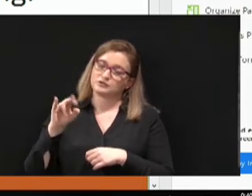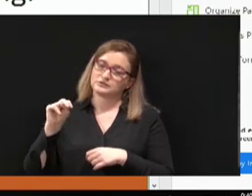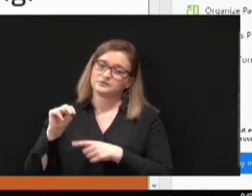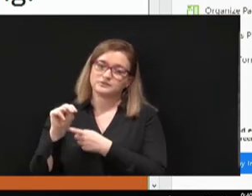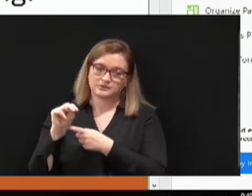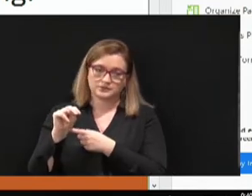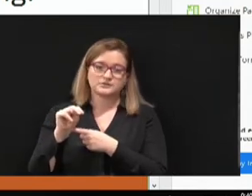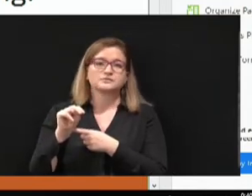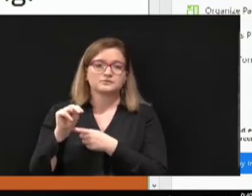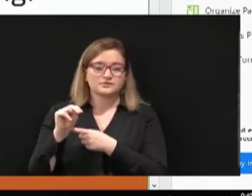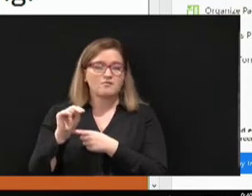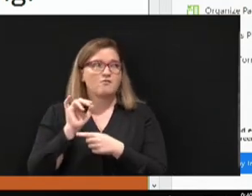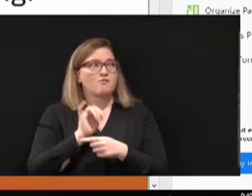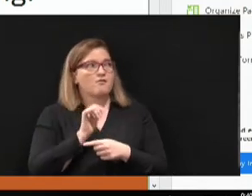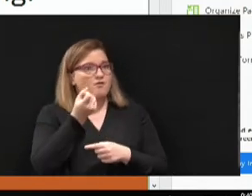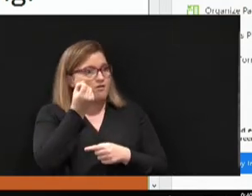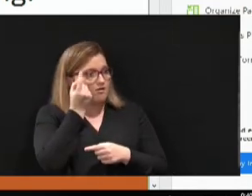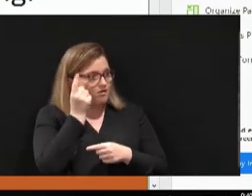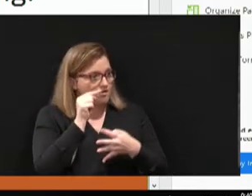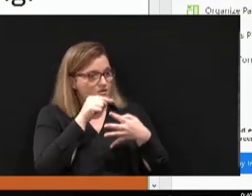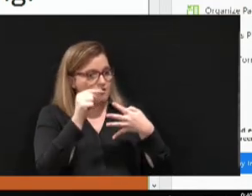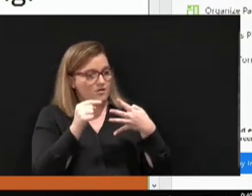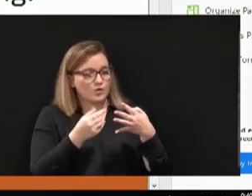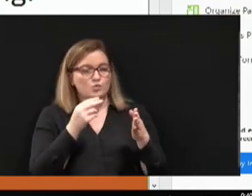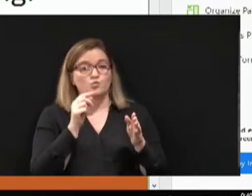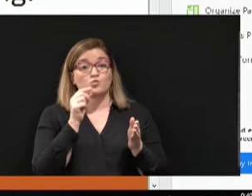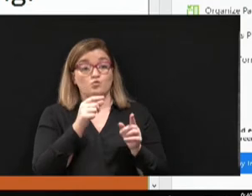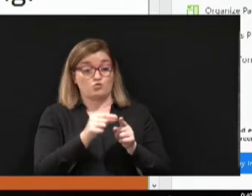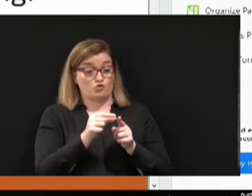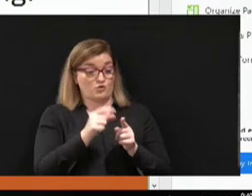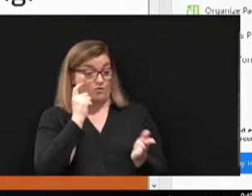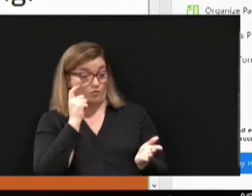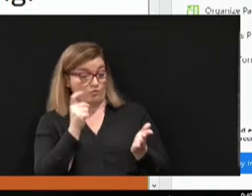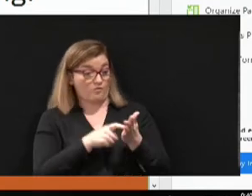on good word recognition, fluency,